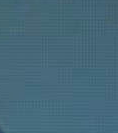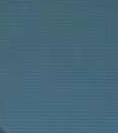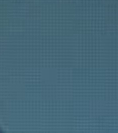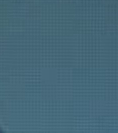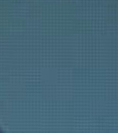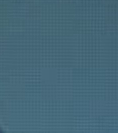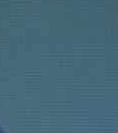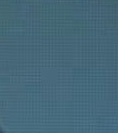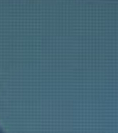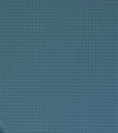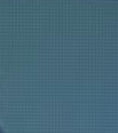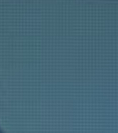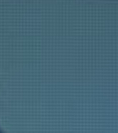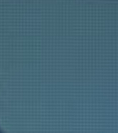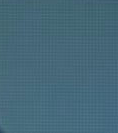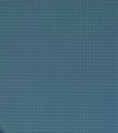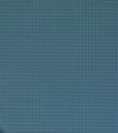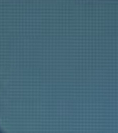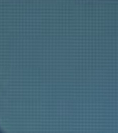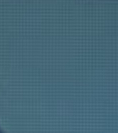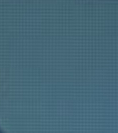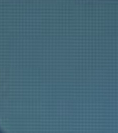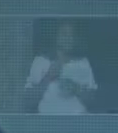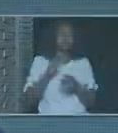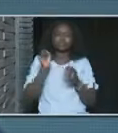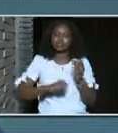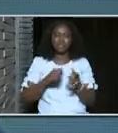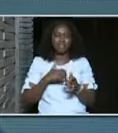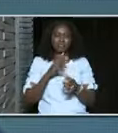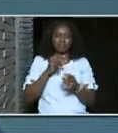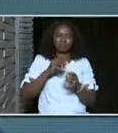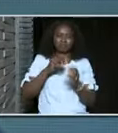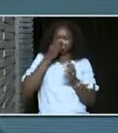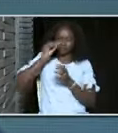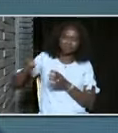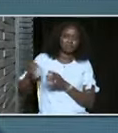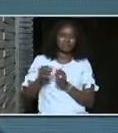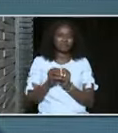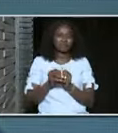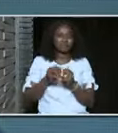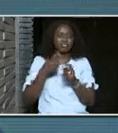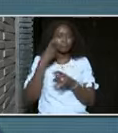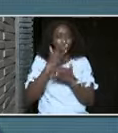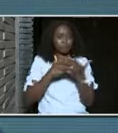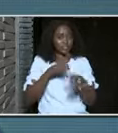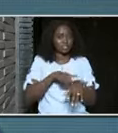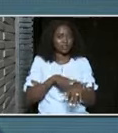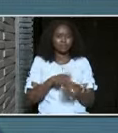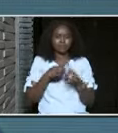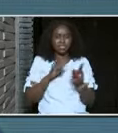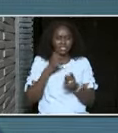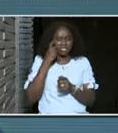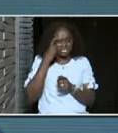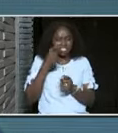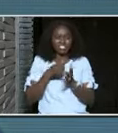South-South. South-South has been neglected for some time. So I think it makes a good match to have